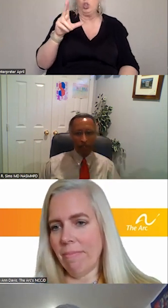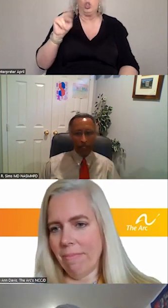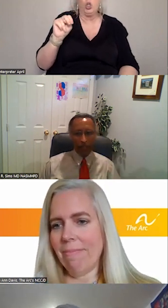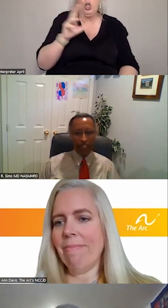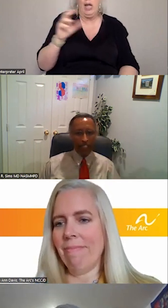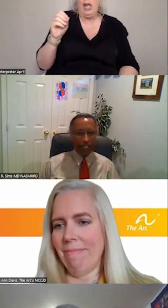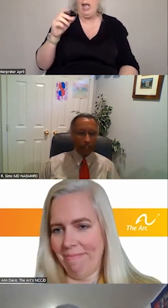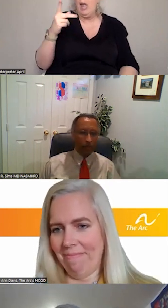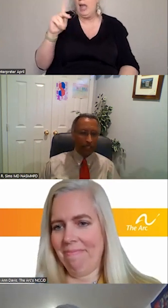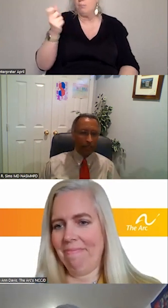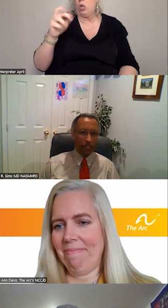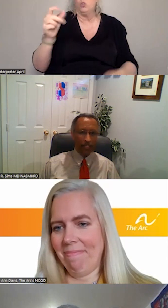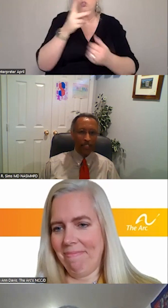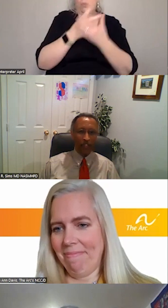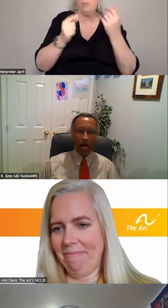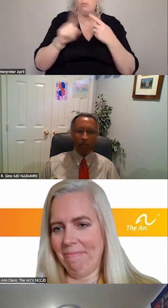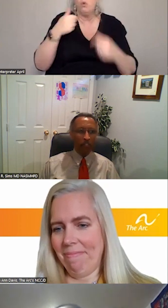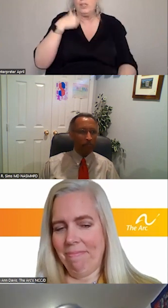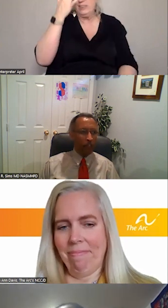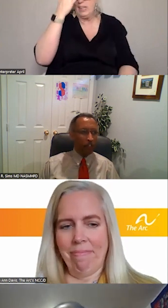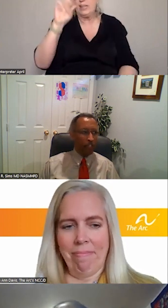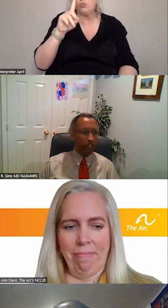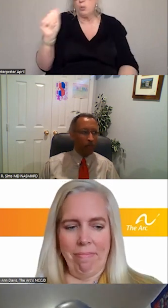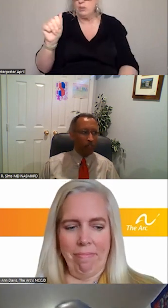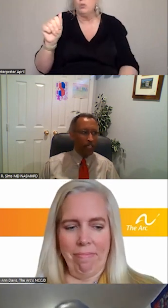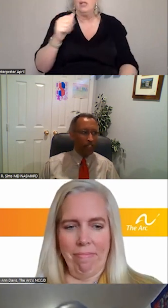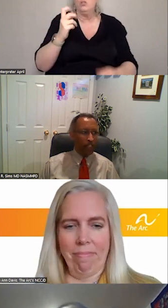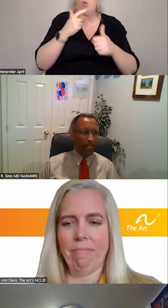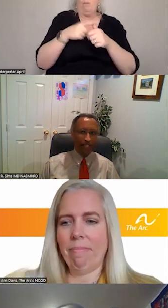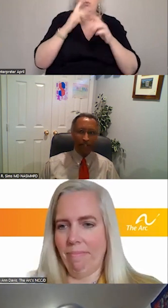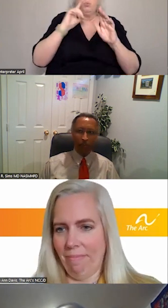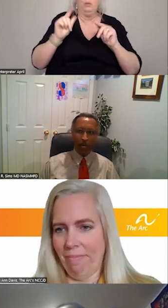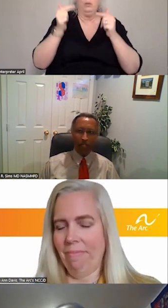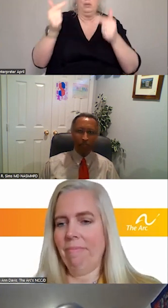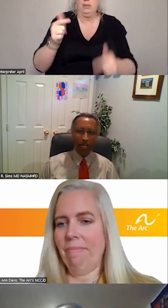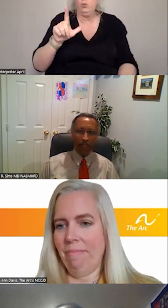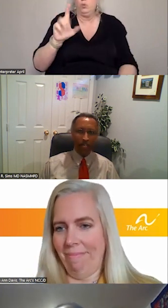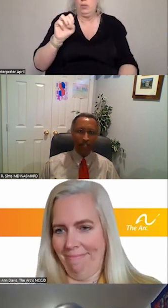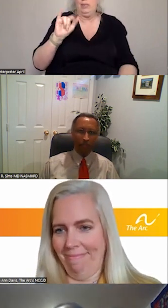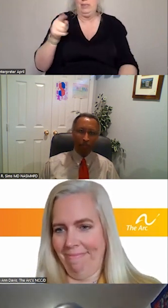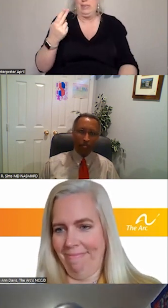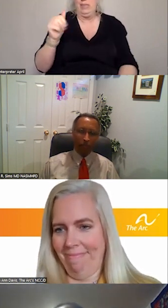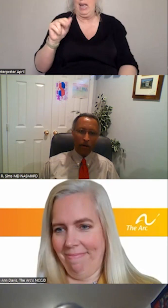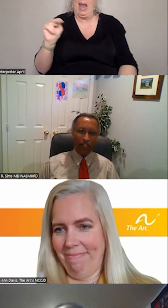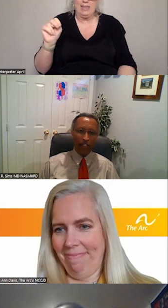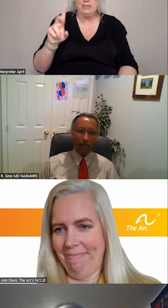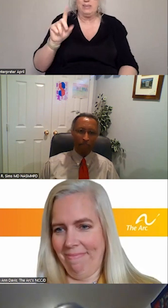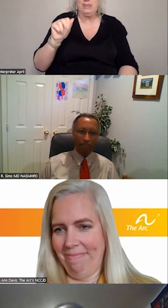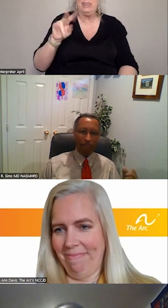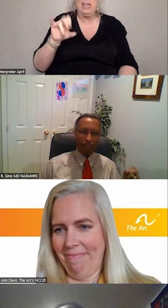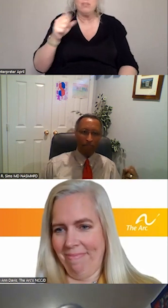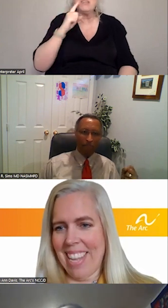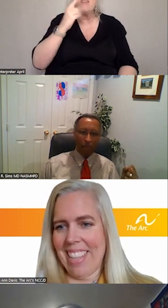developmental disabilities and intellectual disabilities. So I'm going to first turn it over to Leigh Davis. Welcome, and thank you for being a part of the